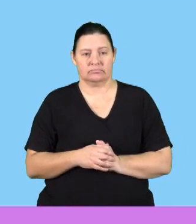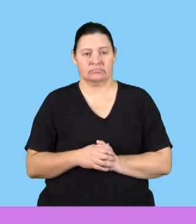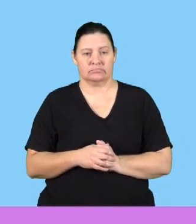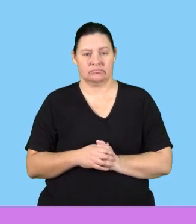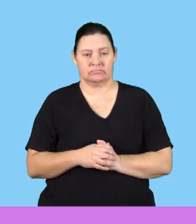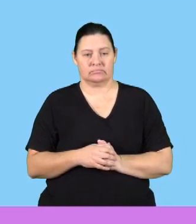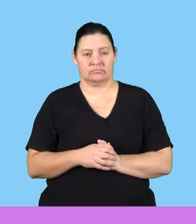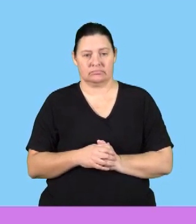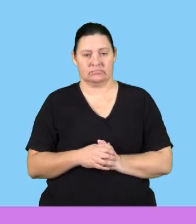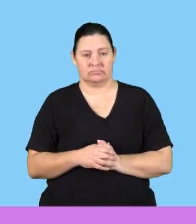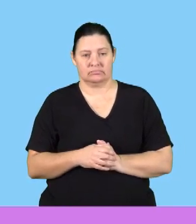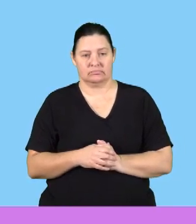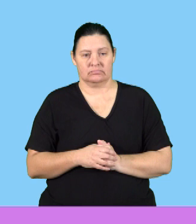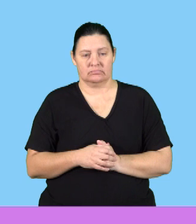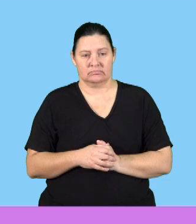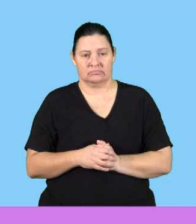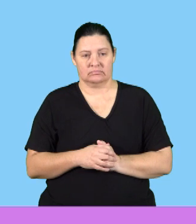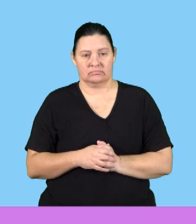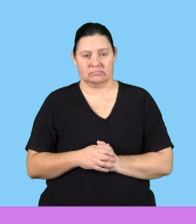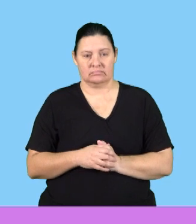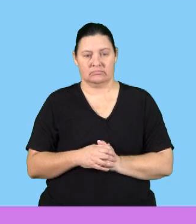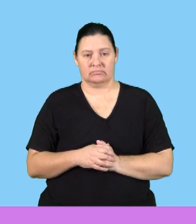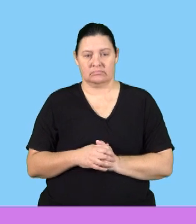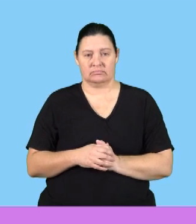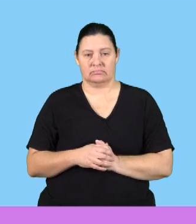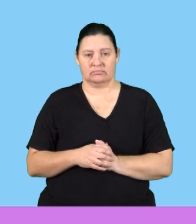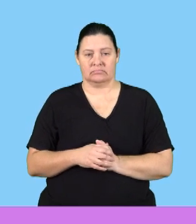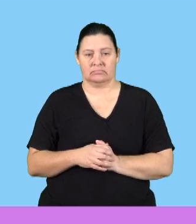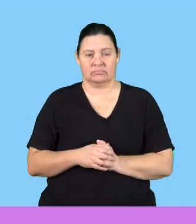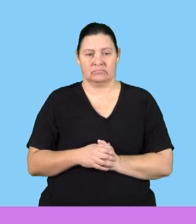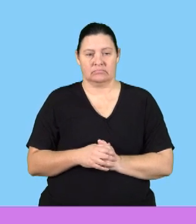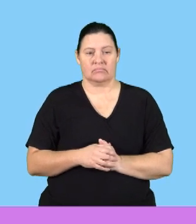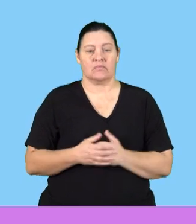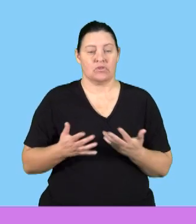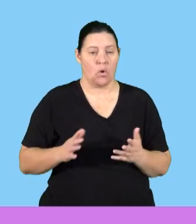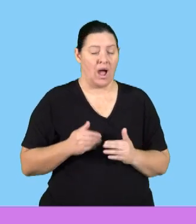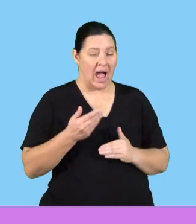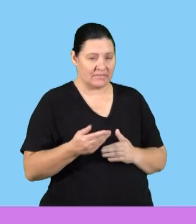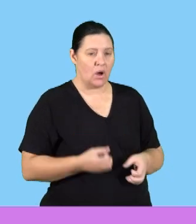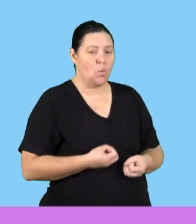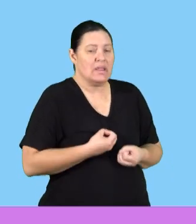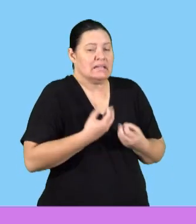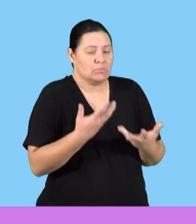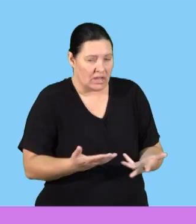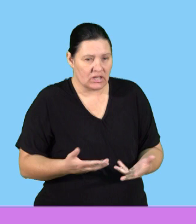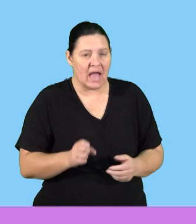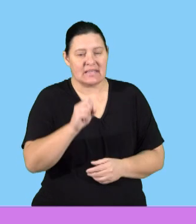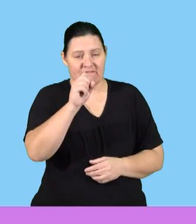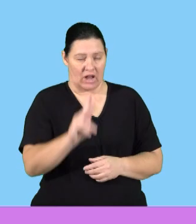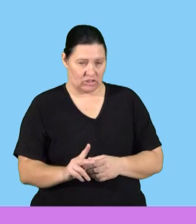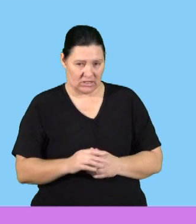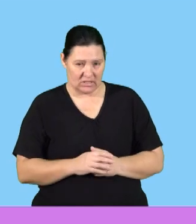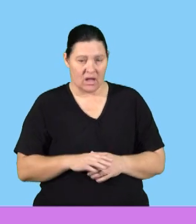minus the percentage which is given. And after that, you are going to express that as